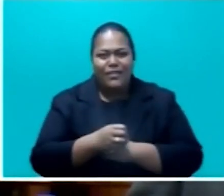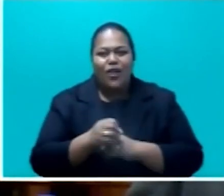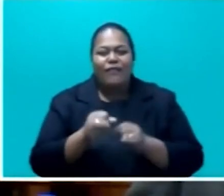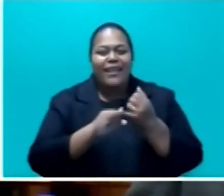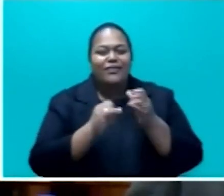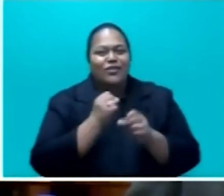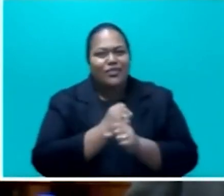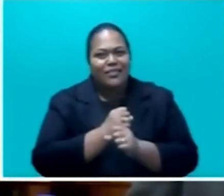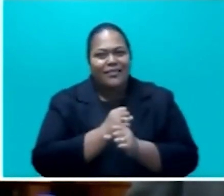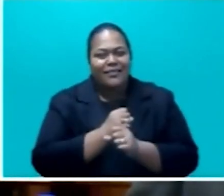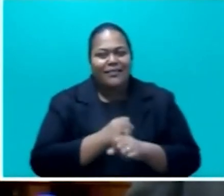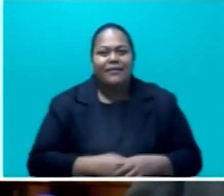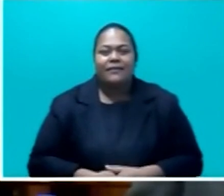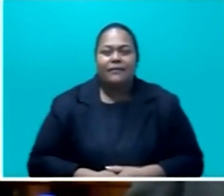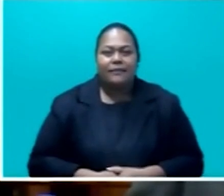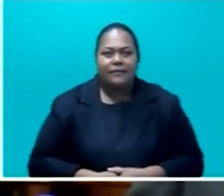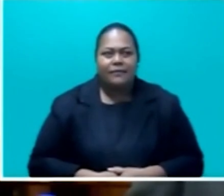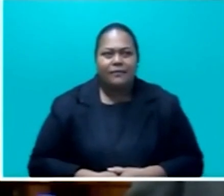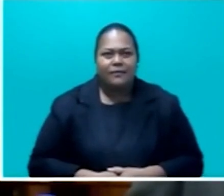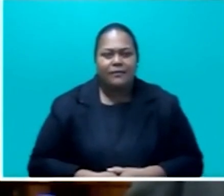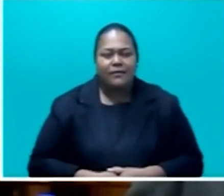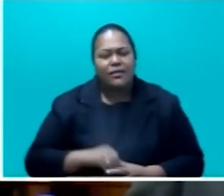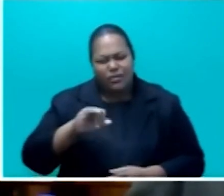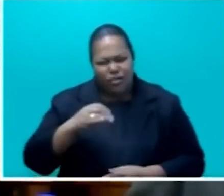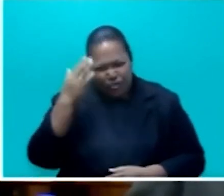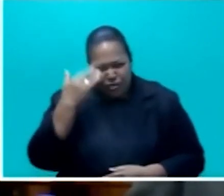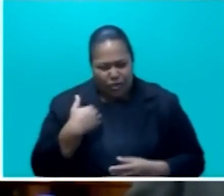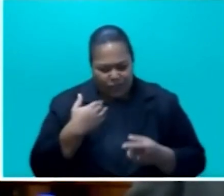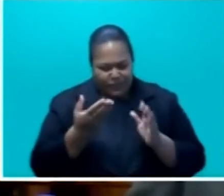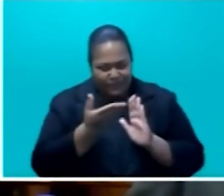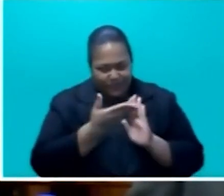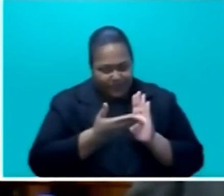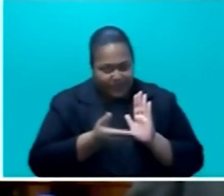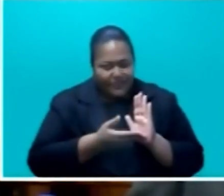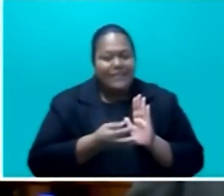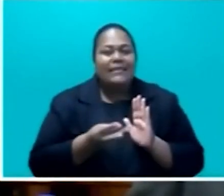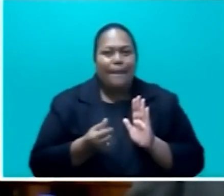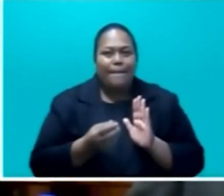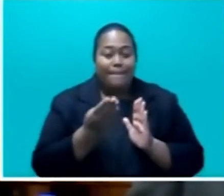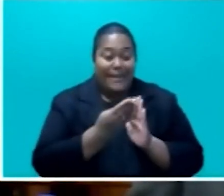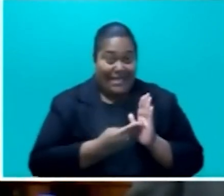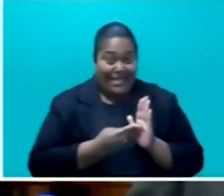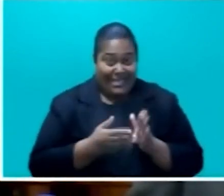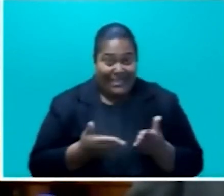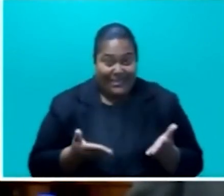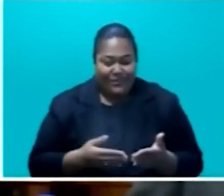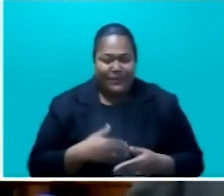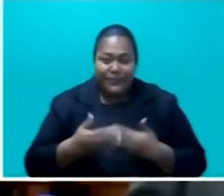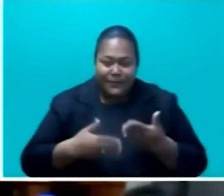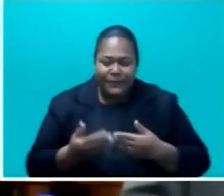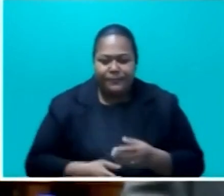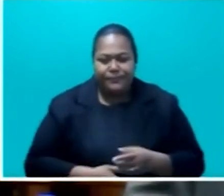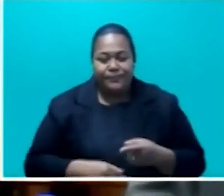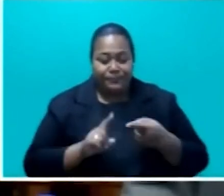place, there are other avenues within which grievances regarding media organizations were addressed. Mr. Speaker,